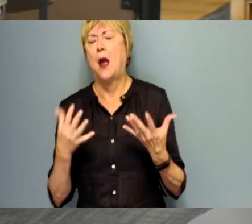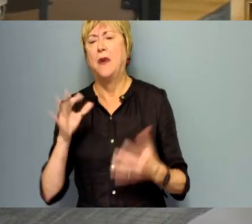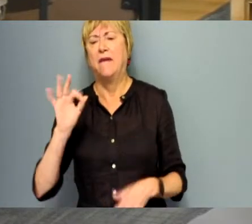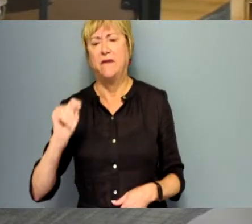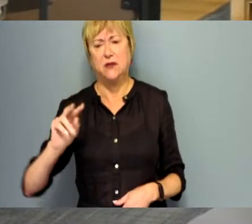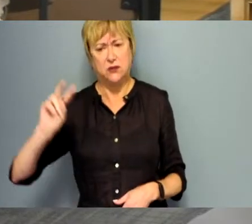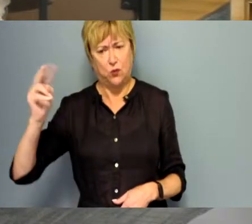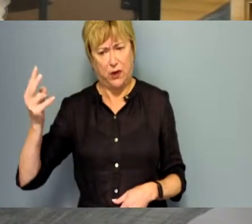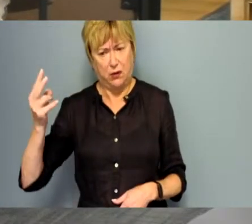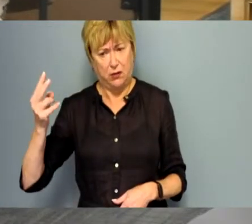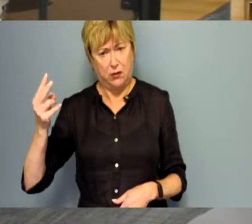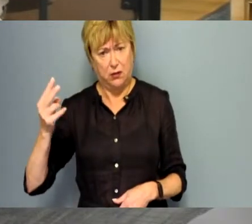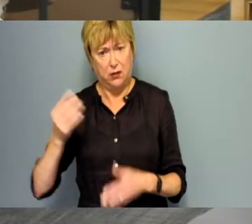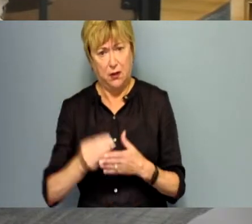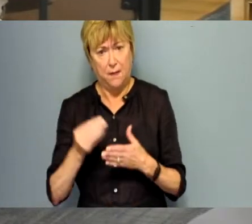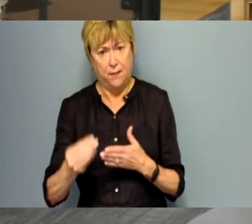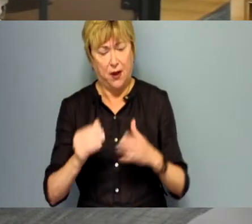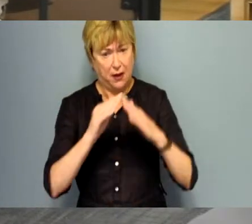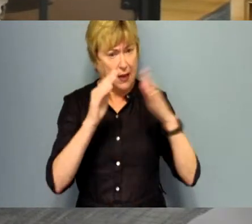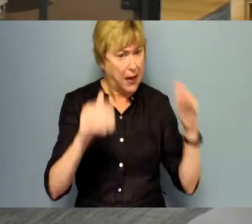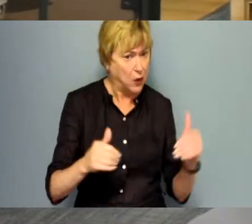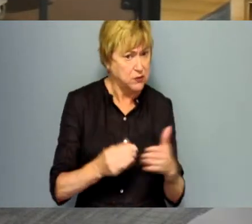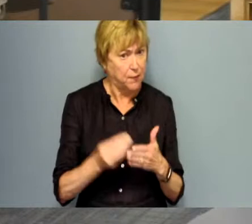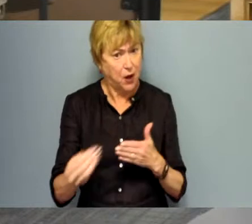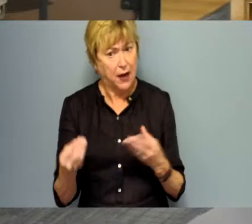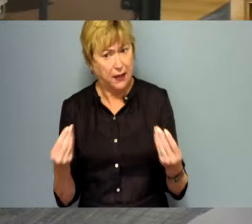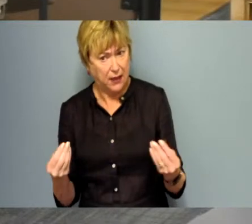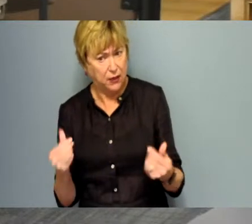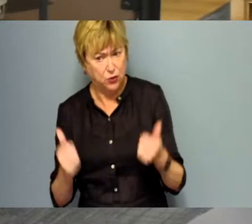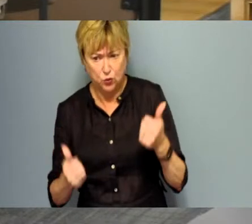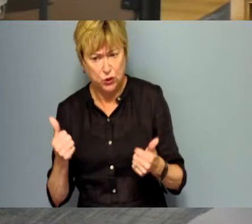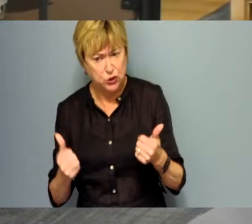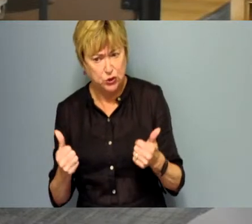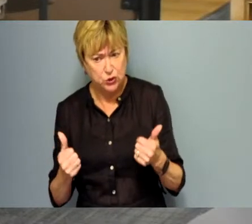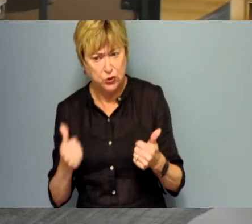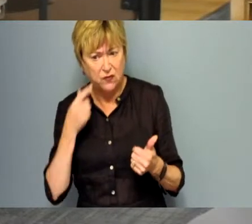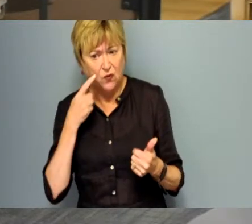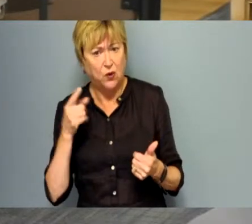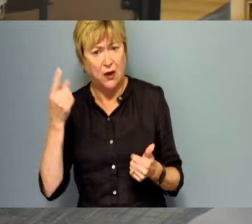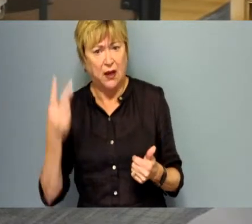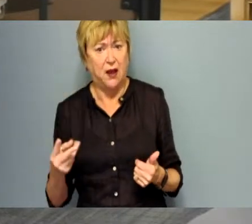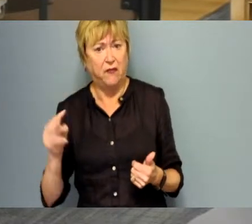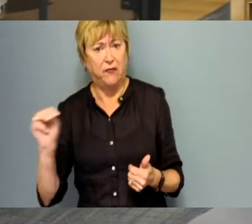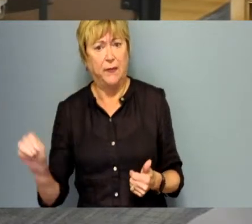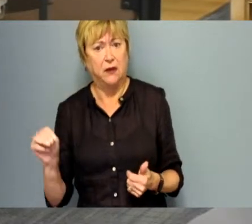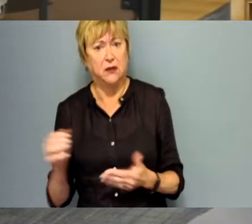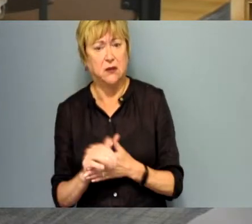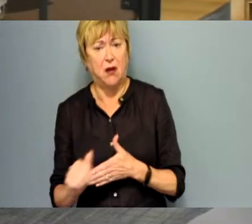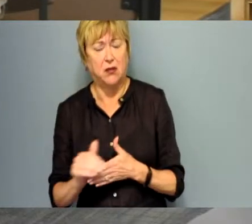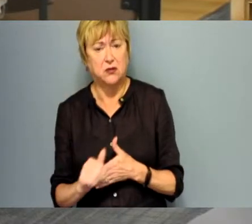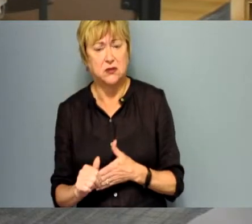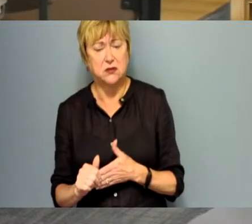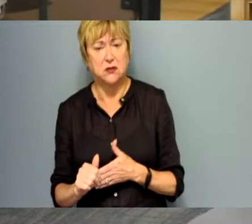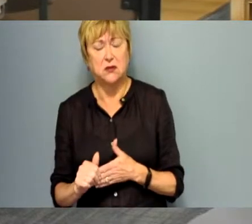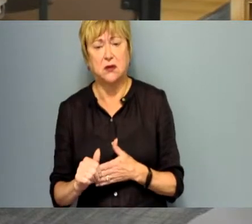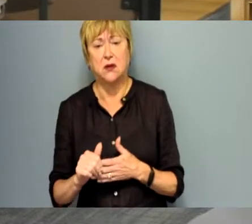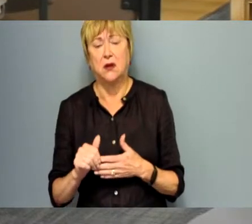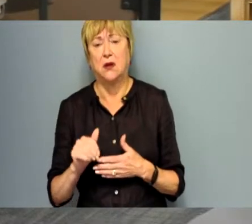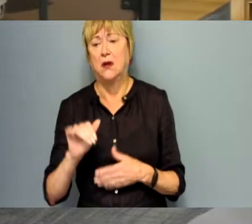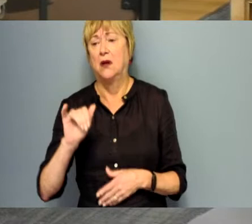Are we buying the house, we buying the land? What is it we're buying for $500,000? Item 8,